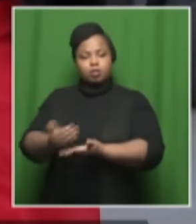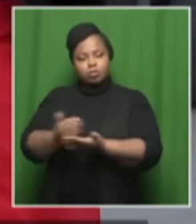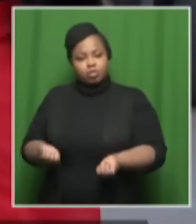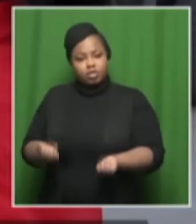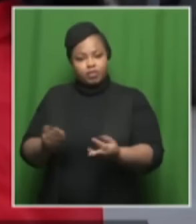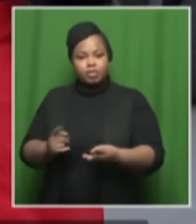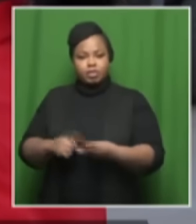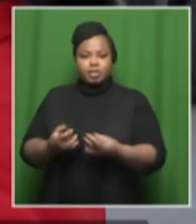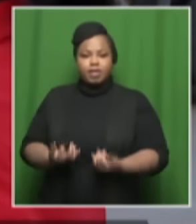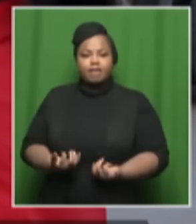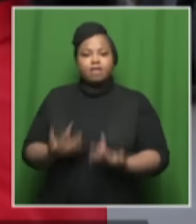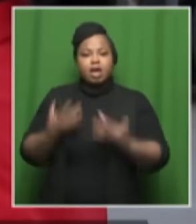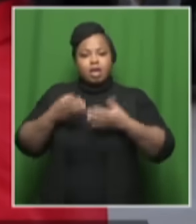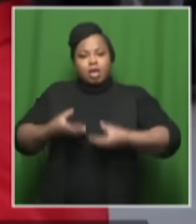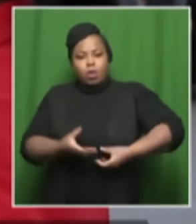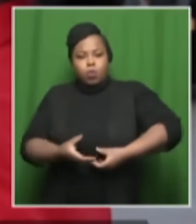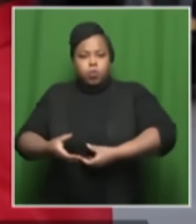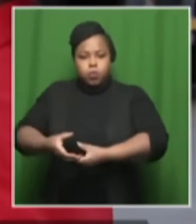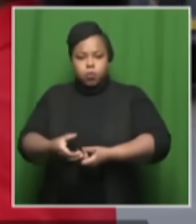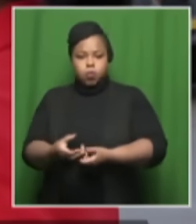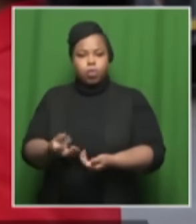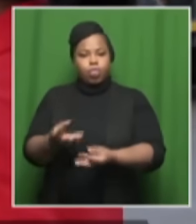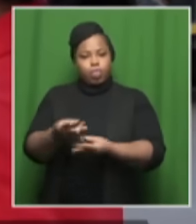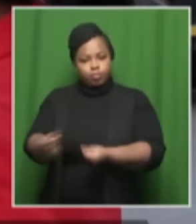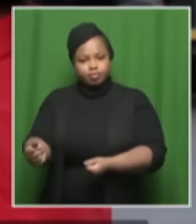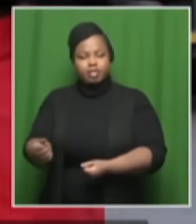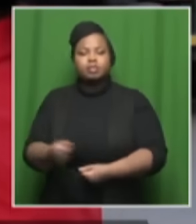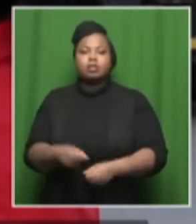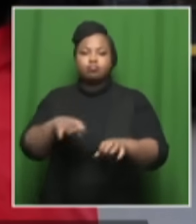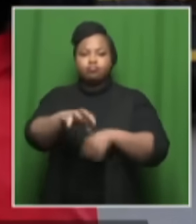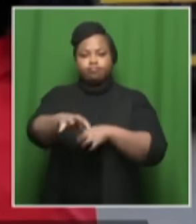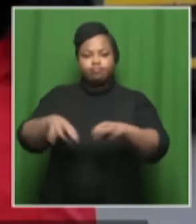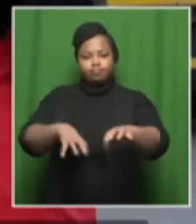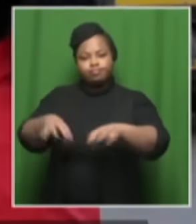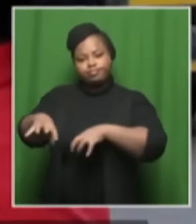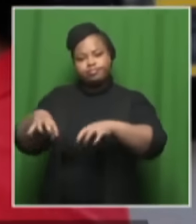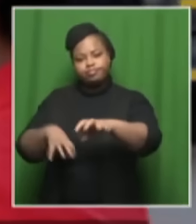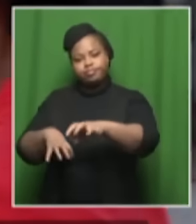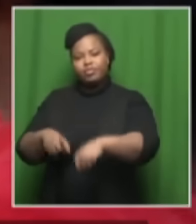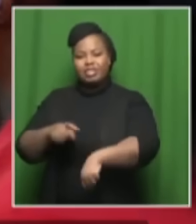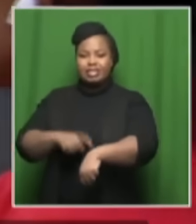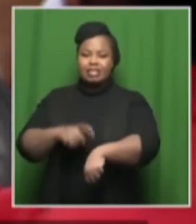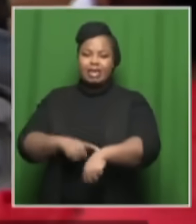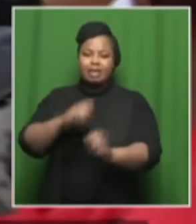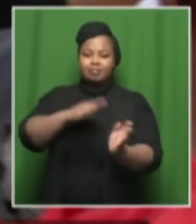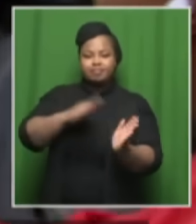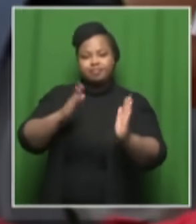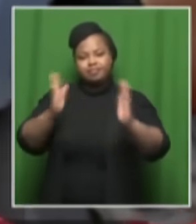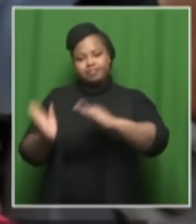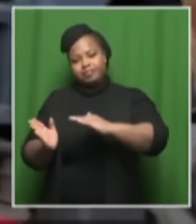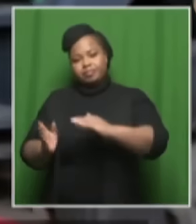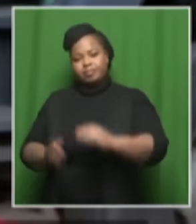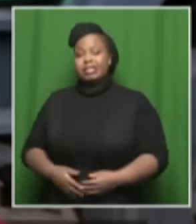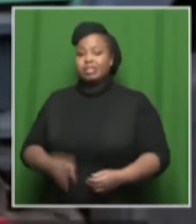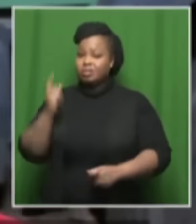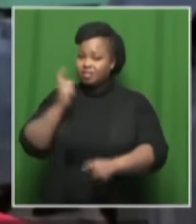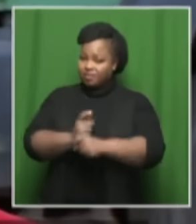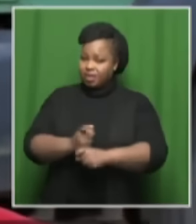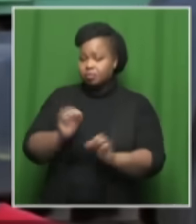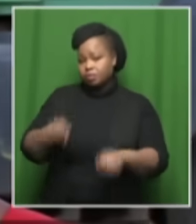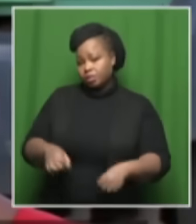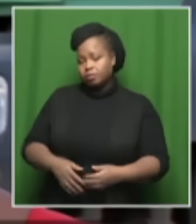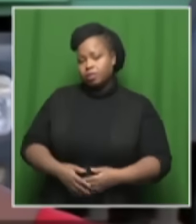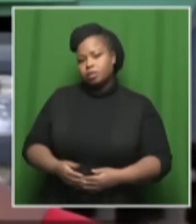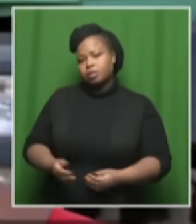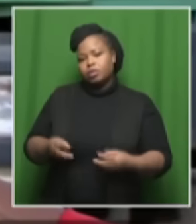our fire services of the province, we've been able to rotate as well as we have. So there's been a lot of positives. The tough ones has been the